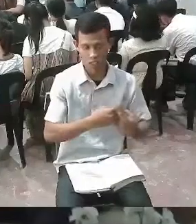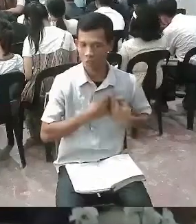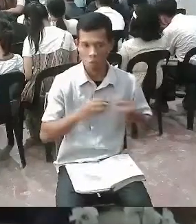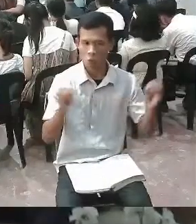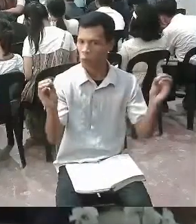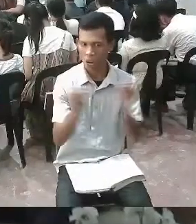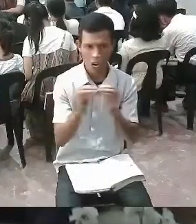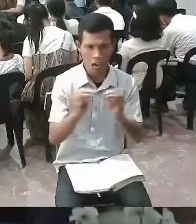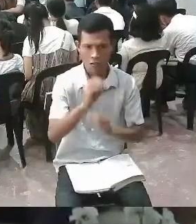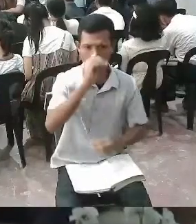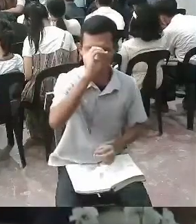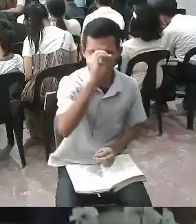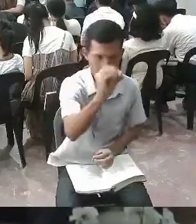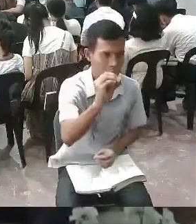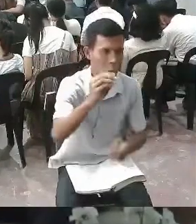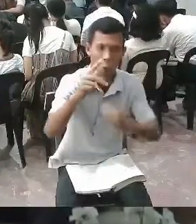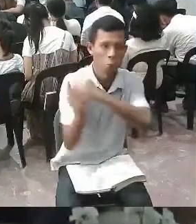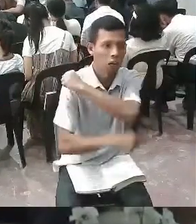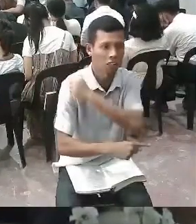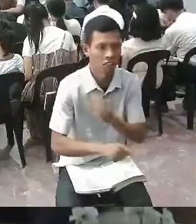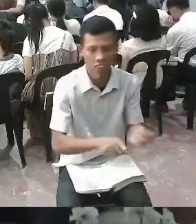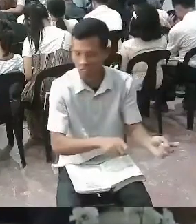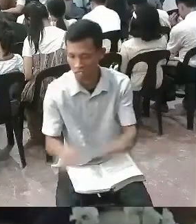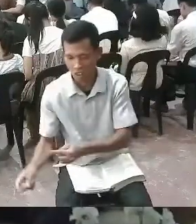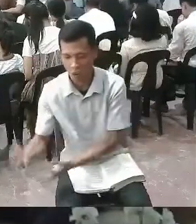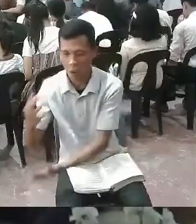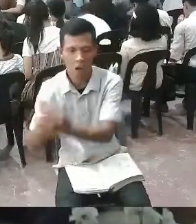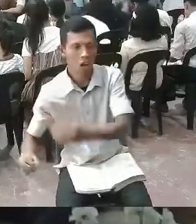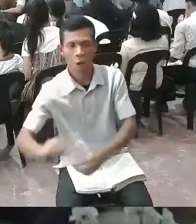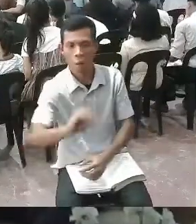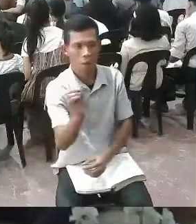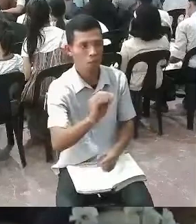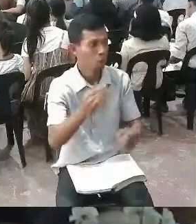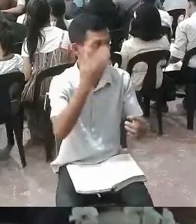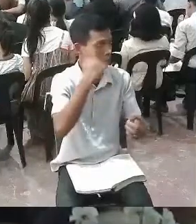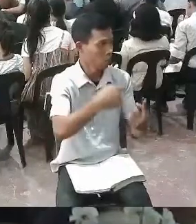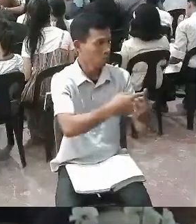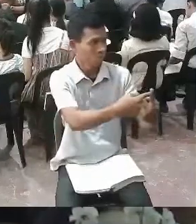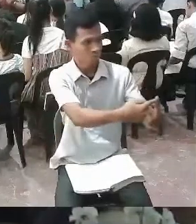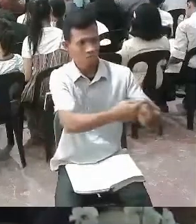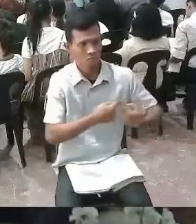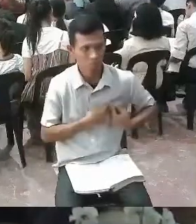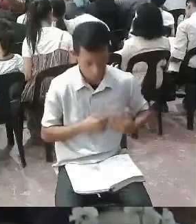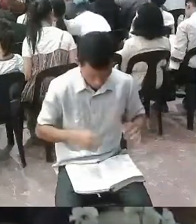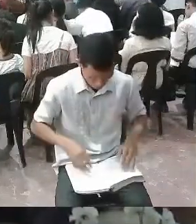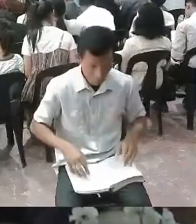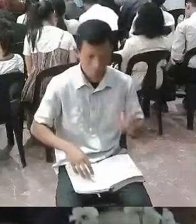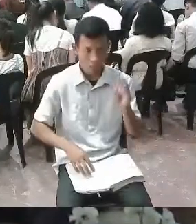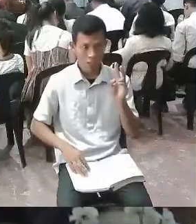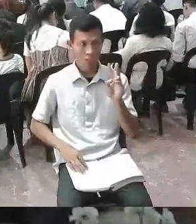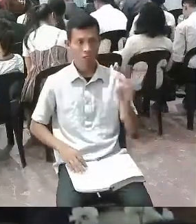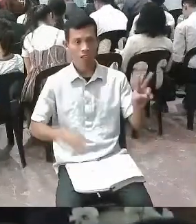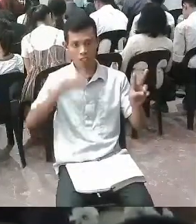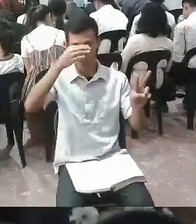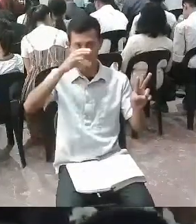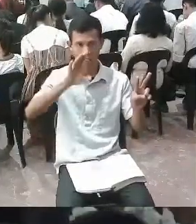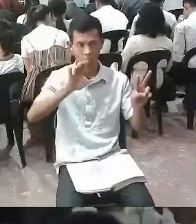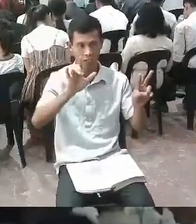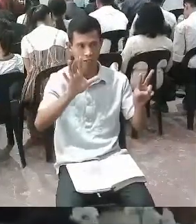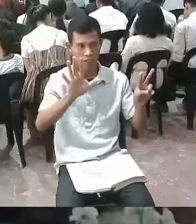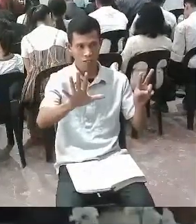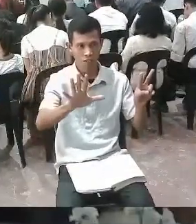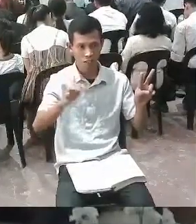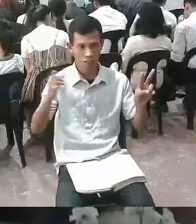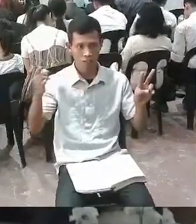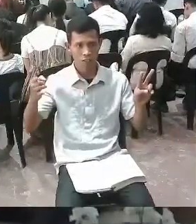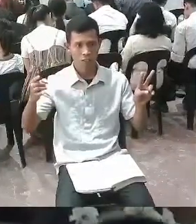quickly at 2 Corinthians 5:21. One more verse quickly. 2 Corinthians chapter 5